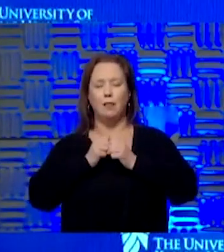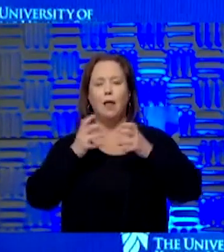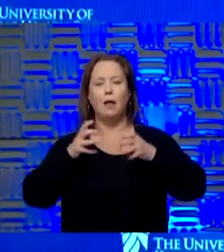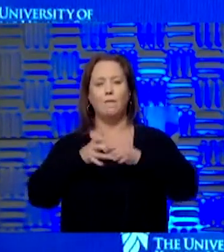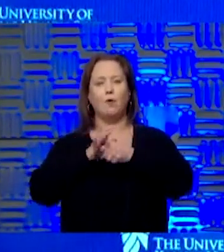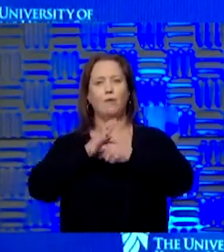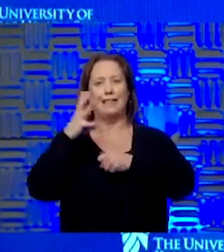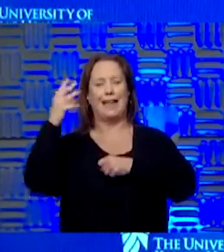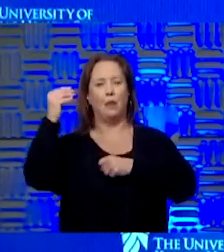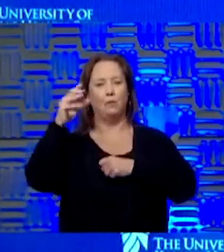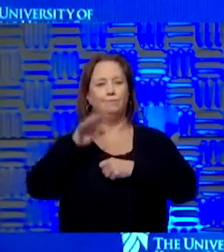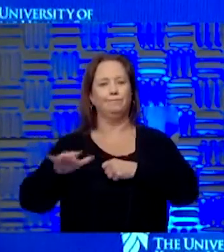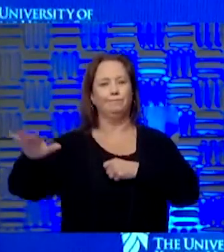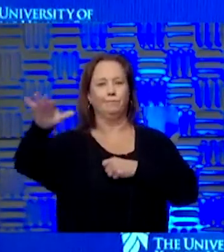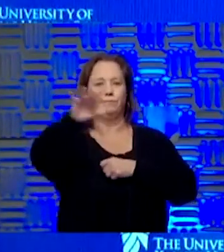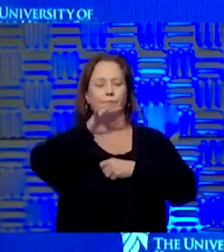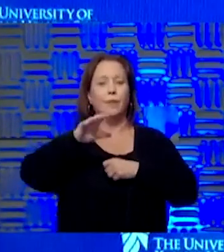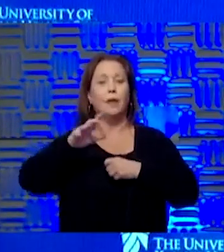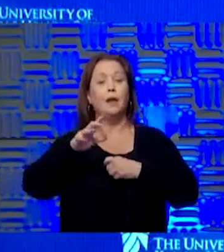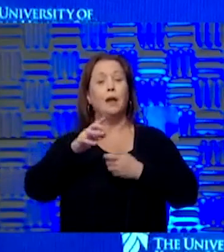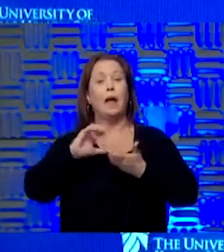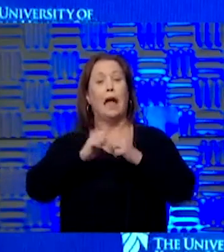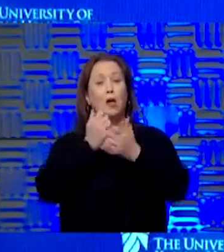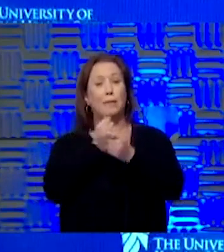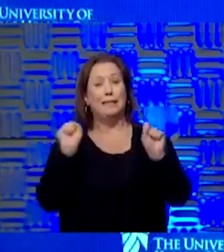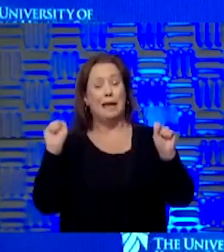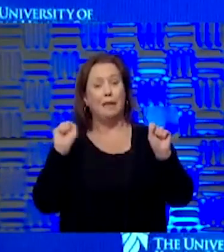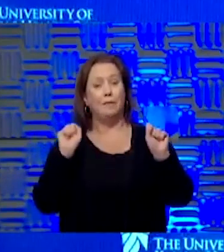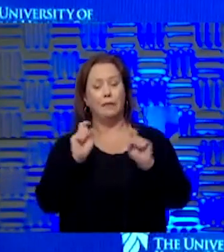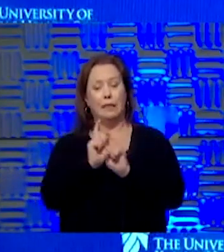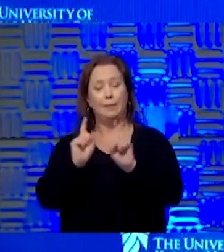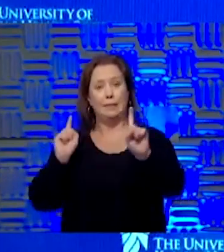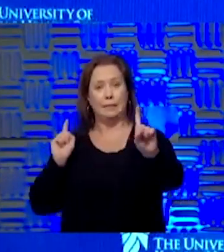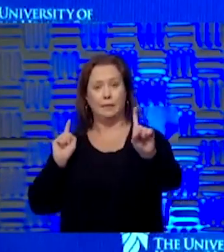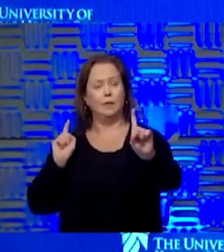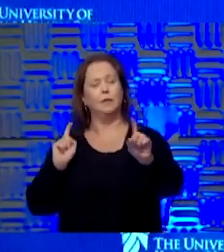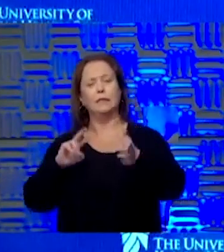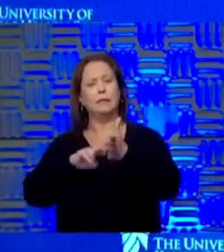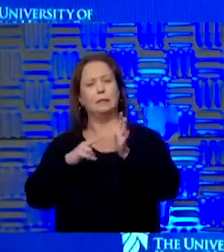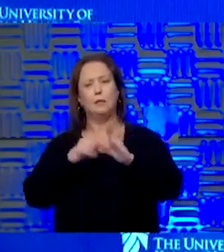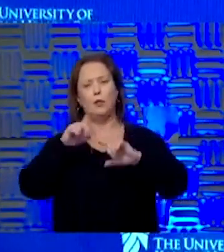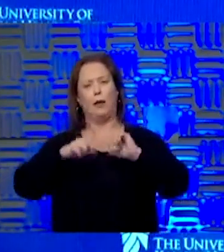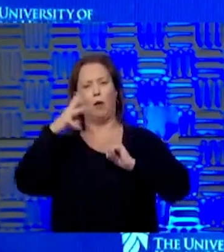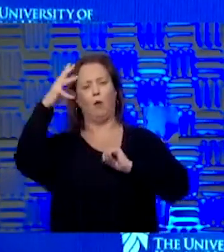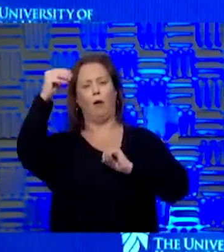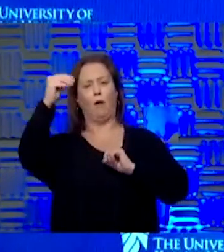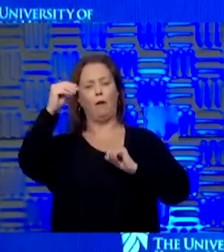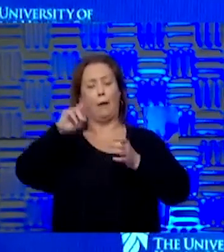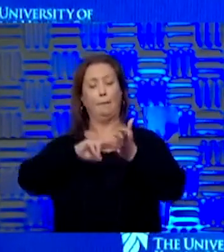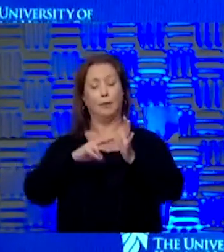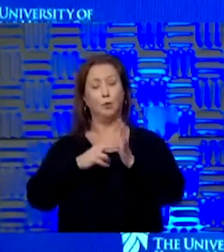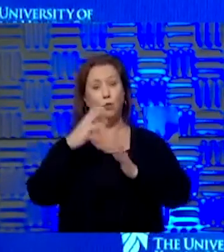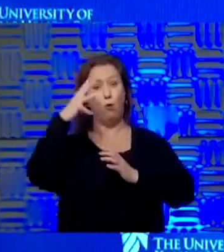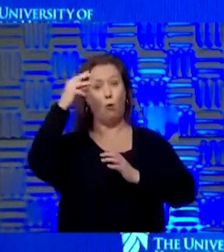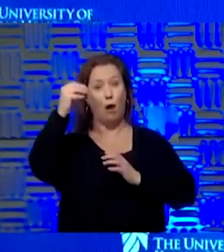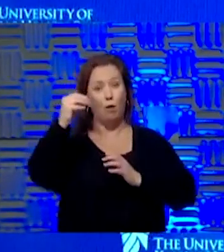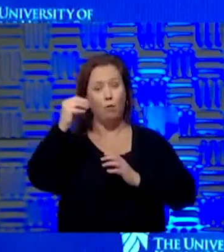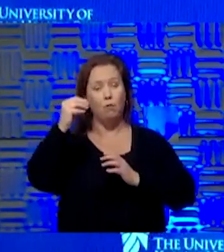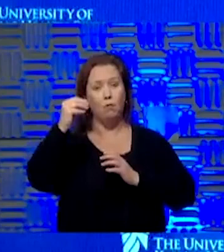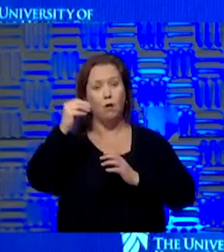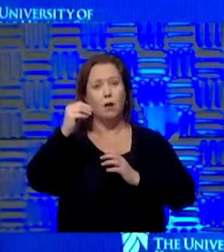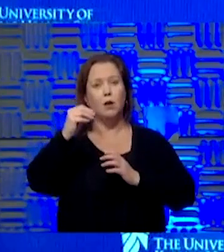you stay safe, ultimately, is to keep your distance. It doesn't mean you can't go out. Right. It means when you do it, you have to